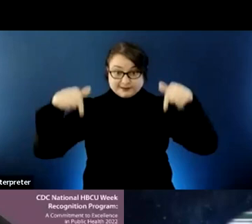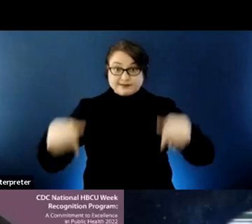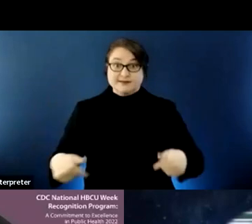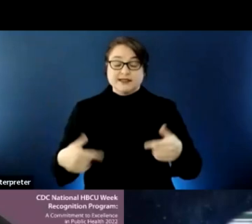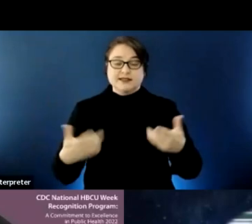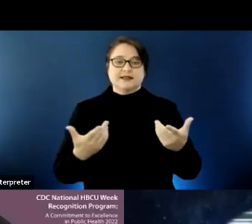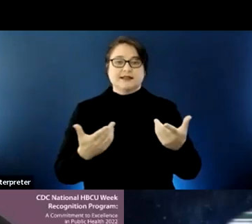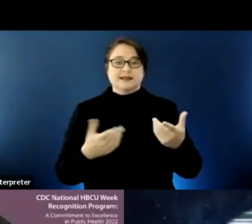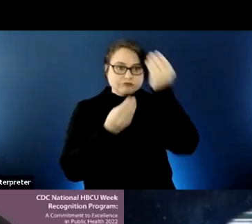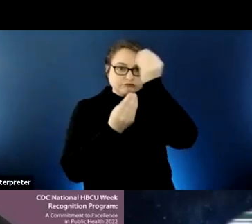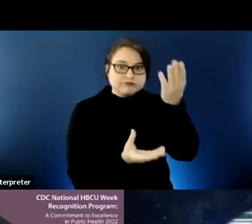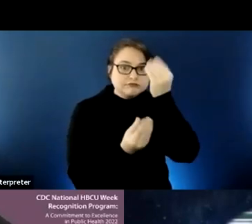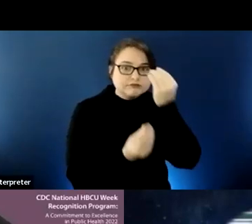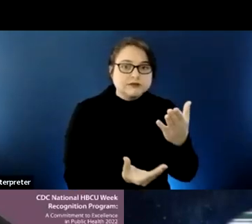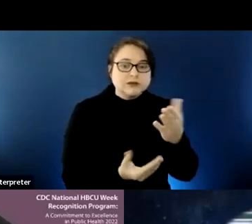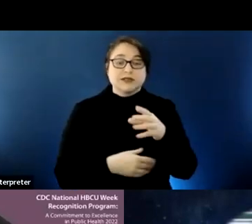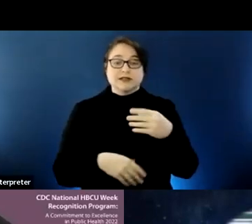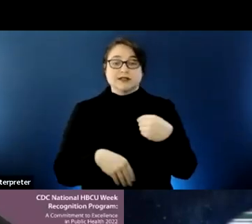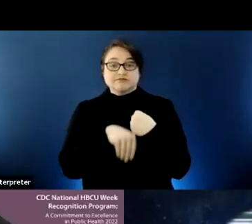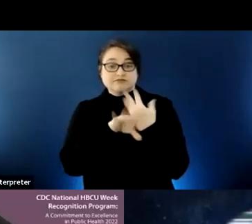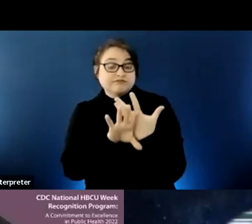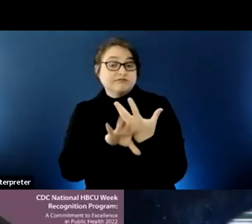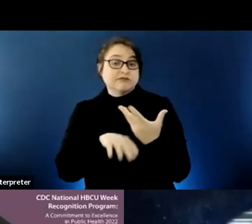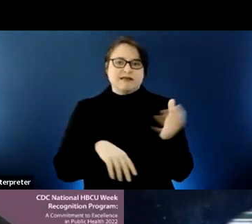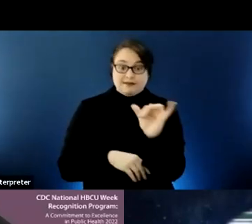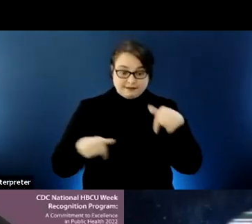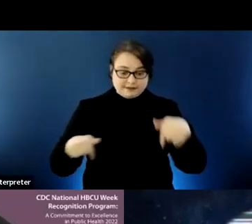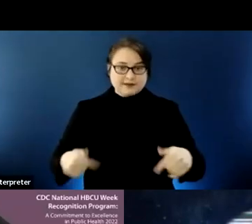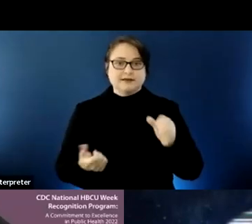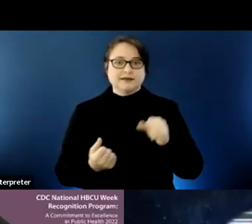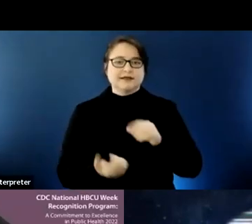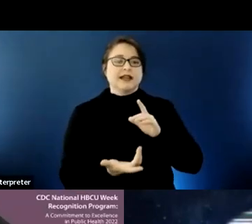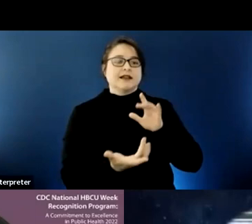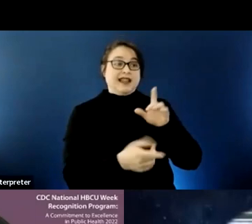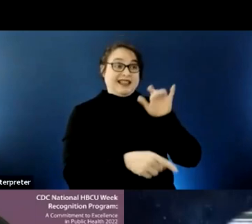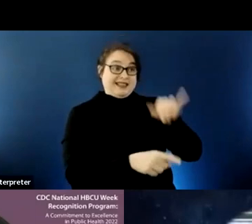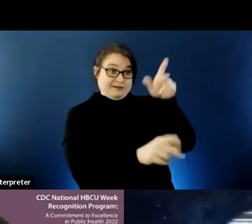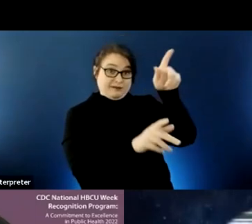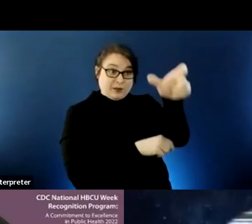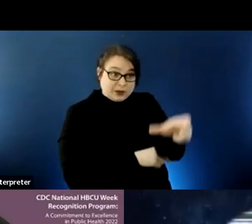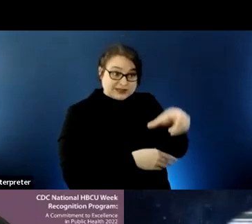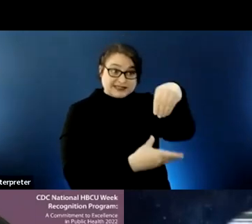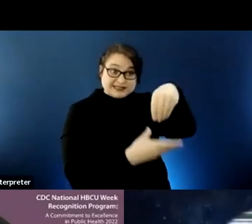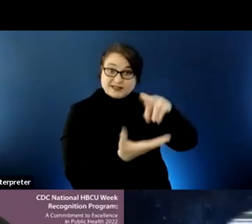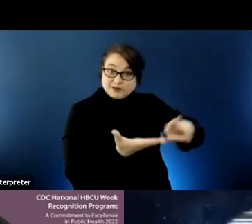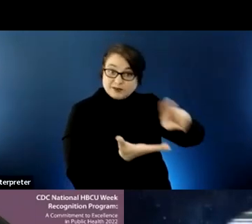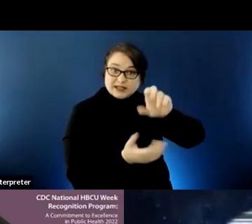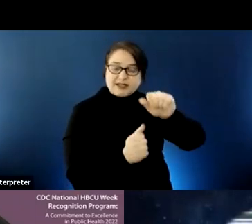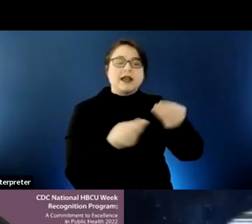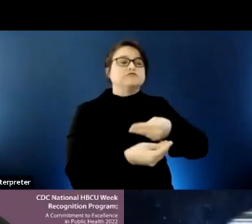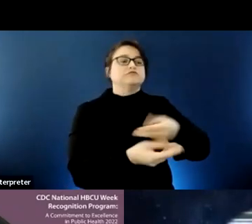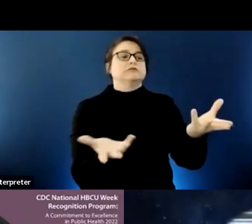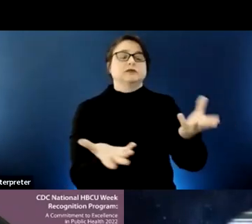things like this. Mm-hmm. So that person can then reach out to students at the institution to convey the information as well. Mm-hmm. A third